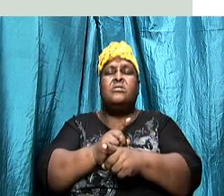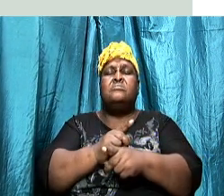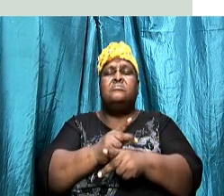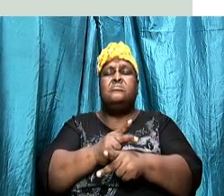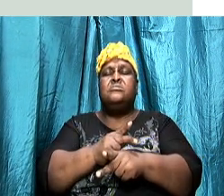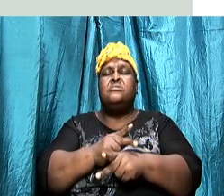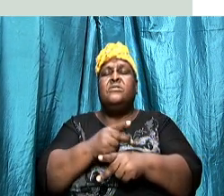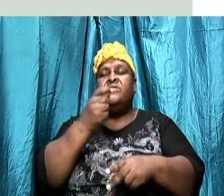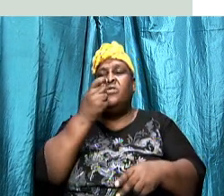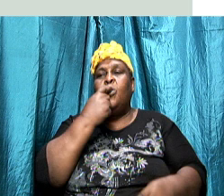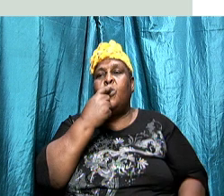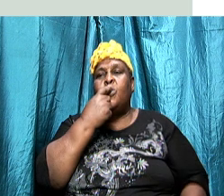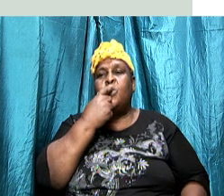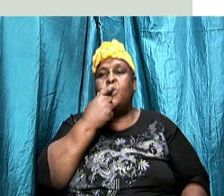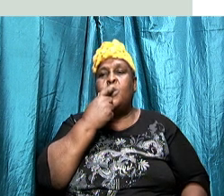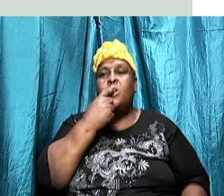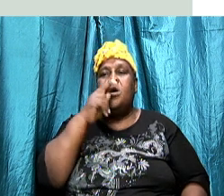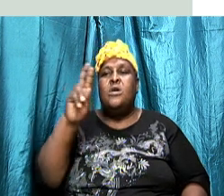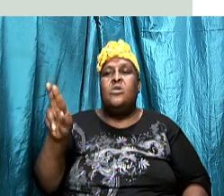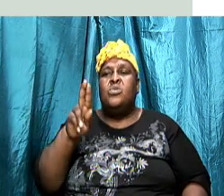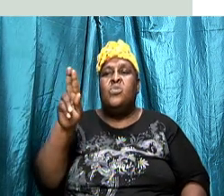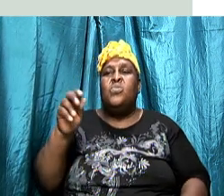tongues.